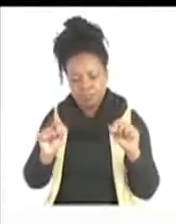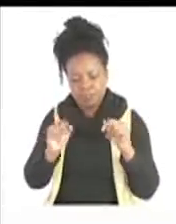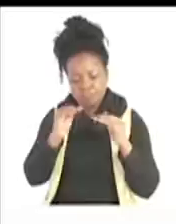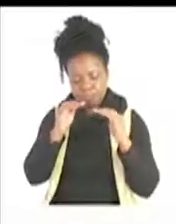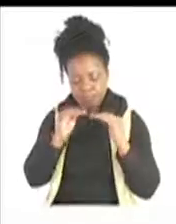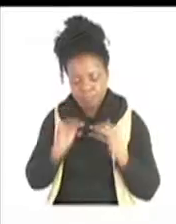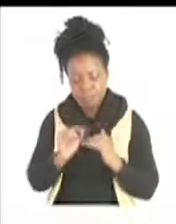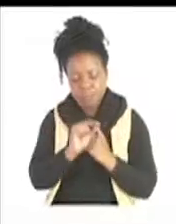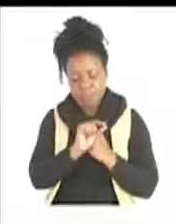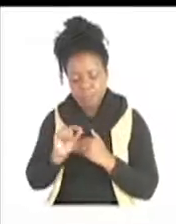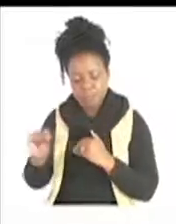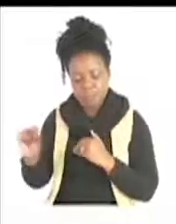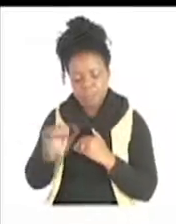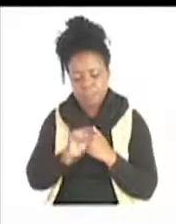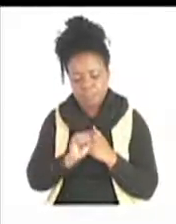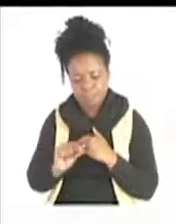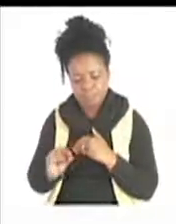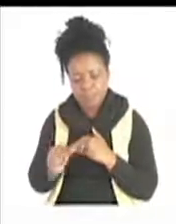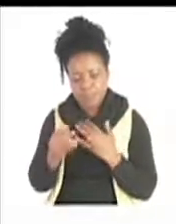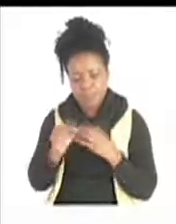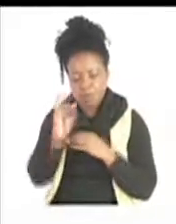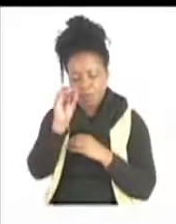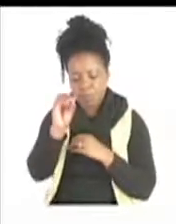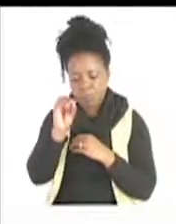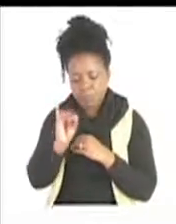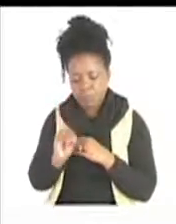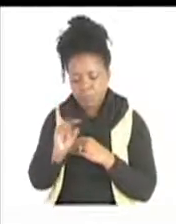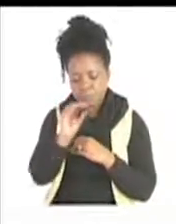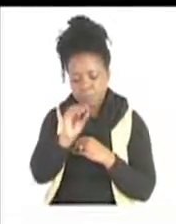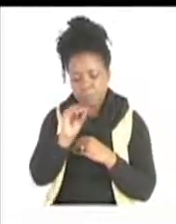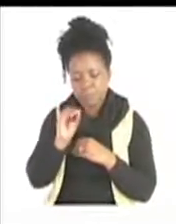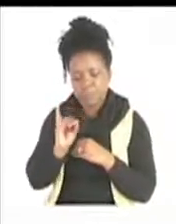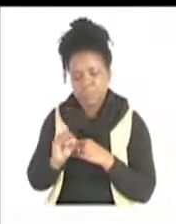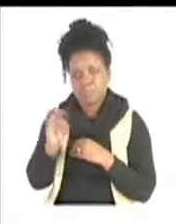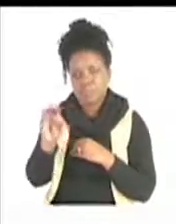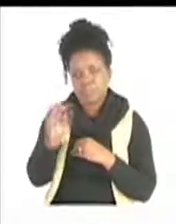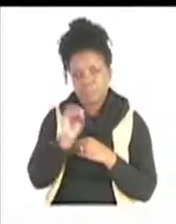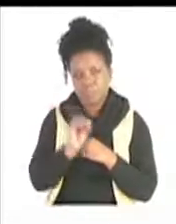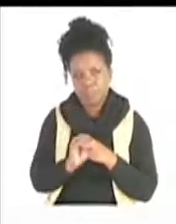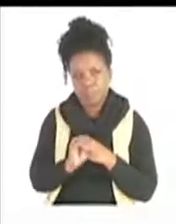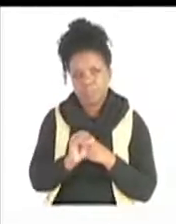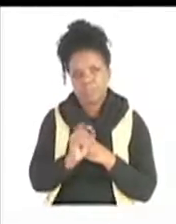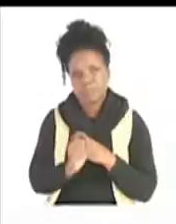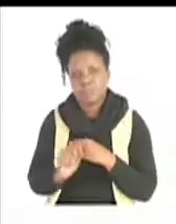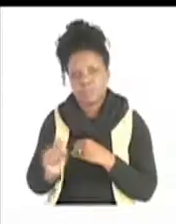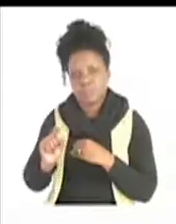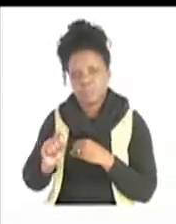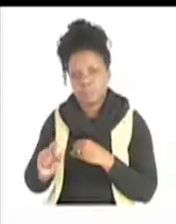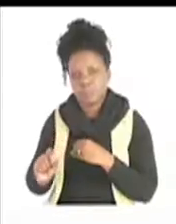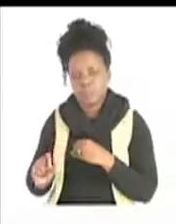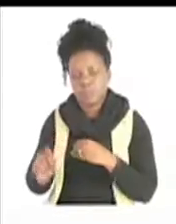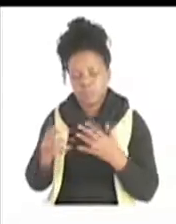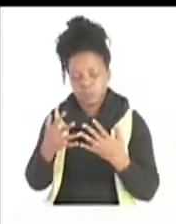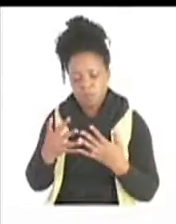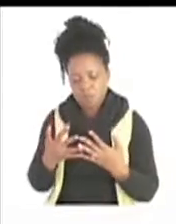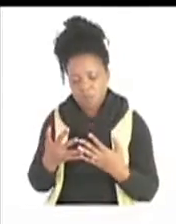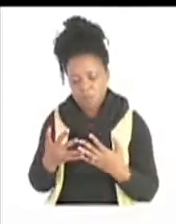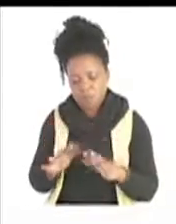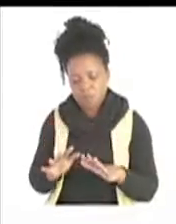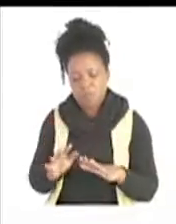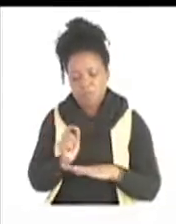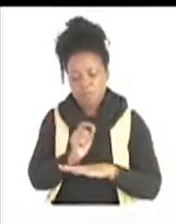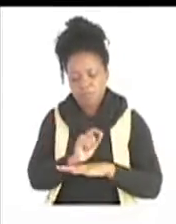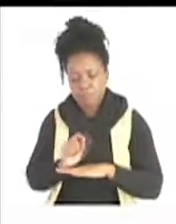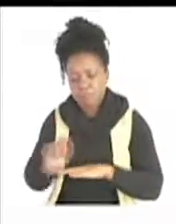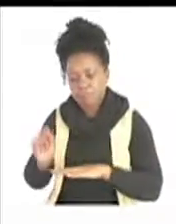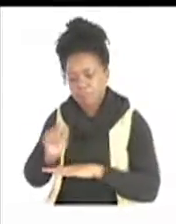each sentence. Now, the examples of reflexive pronoun are written in those small